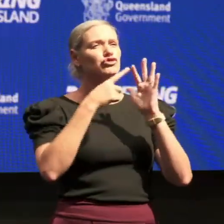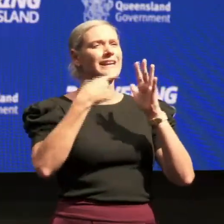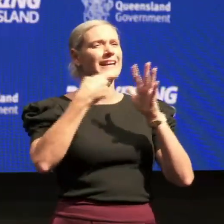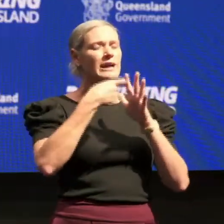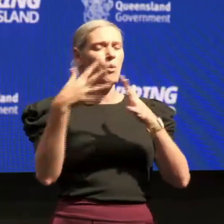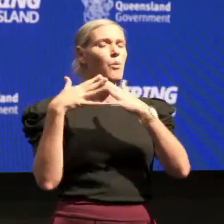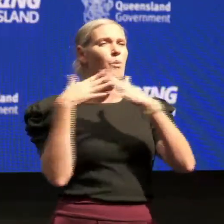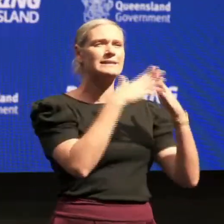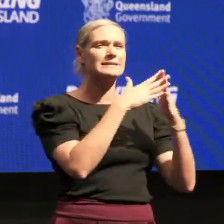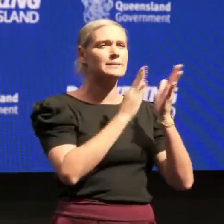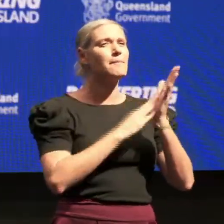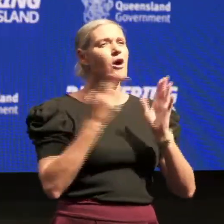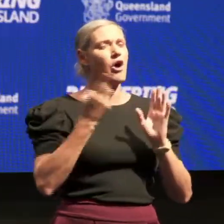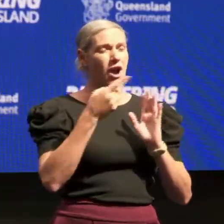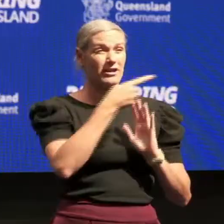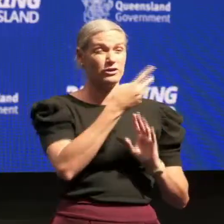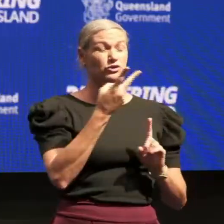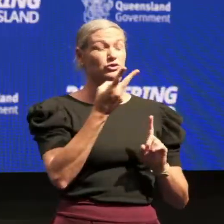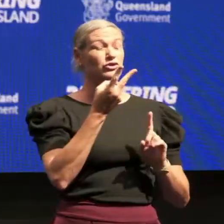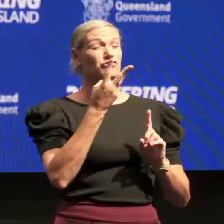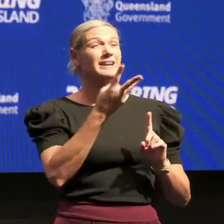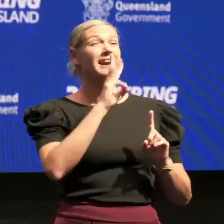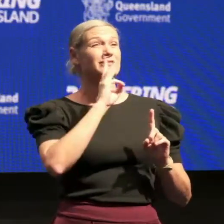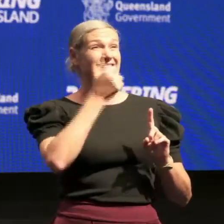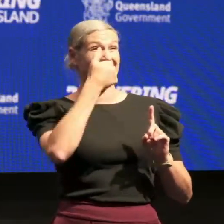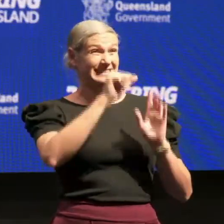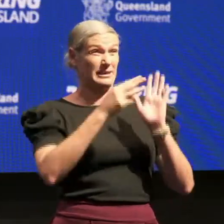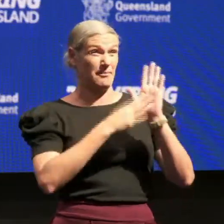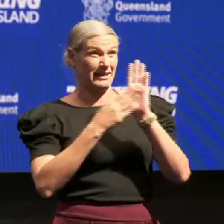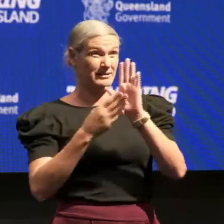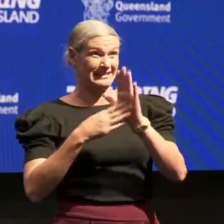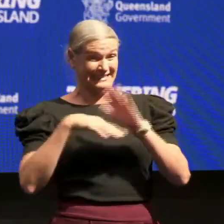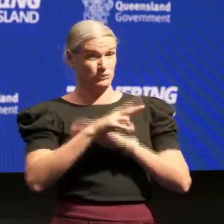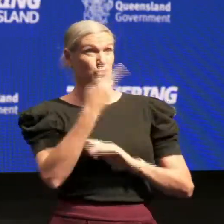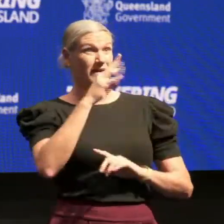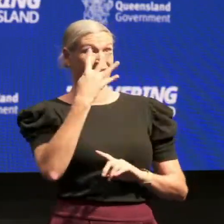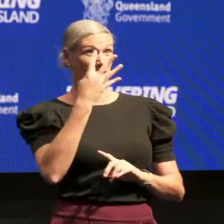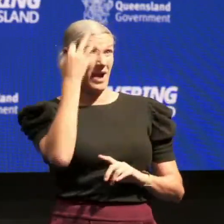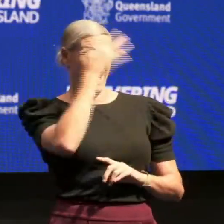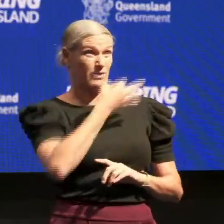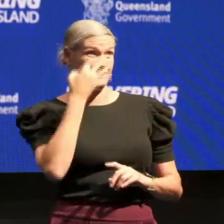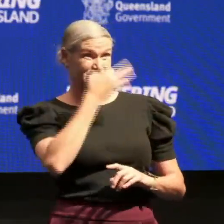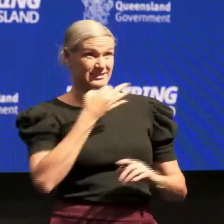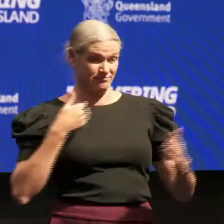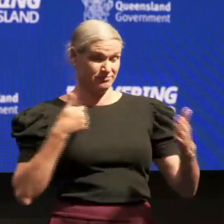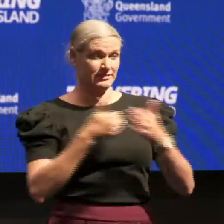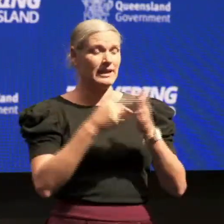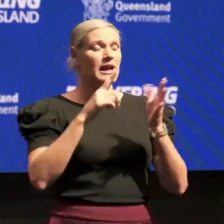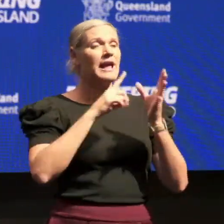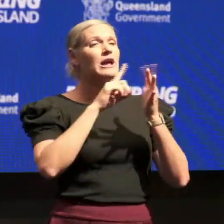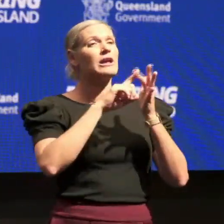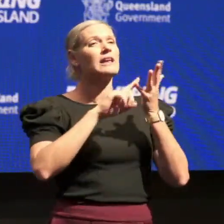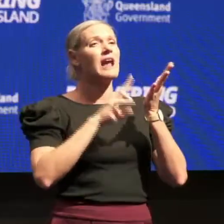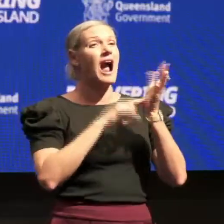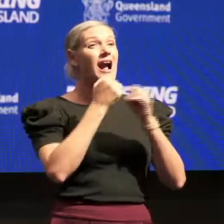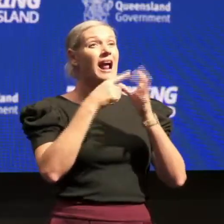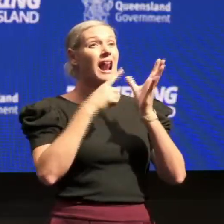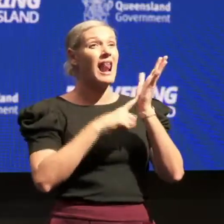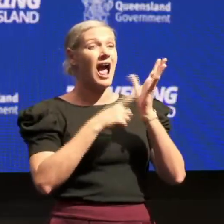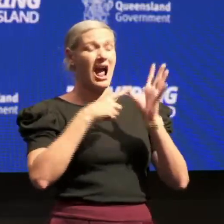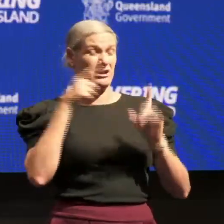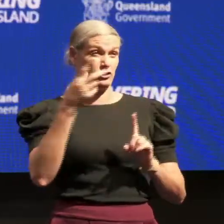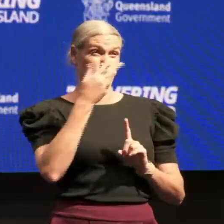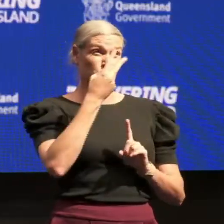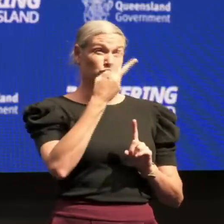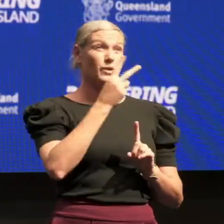of Mackay, total of 360 millimetres in the 24 hours to midday. At Youngalla, 290